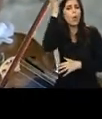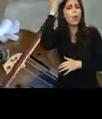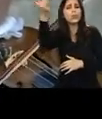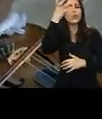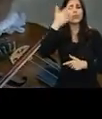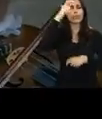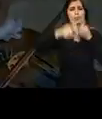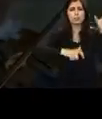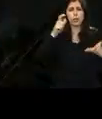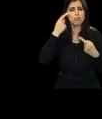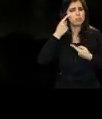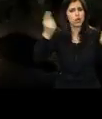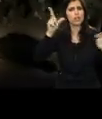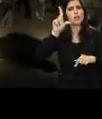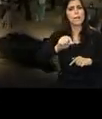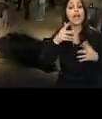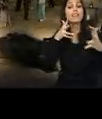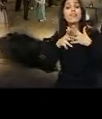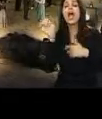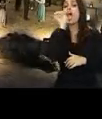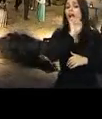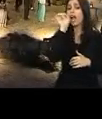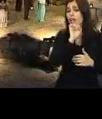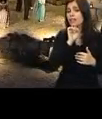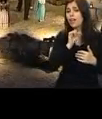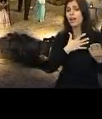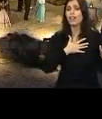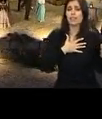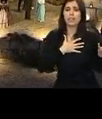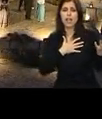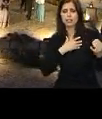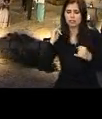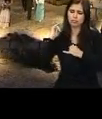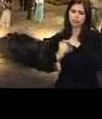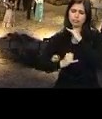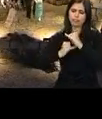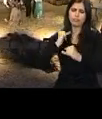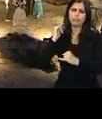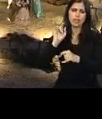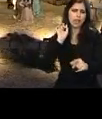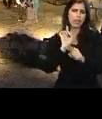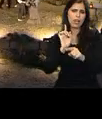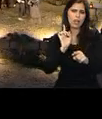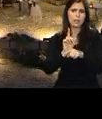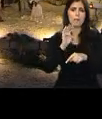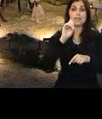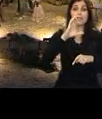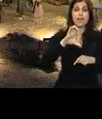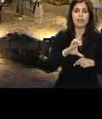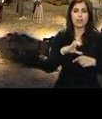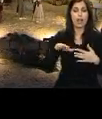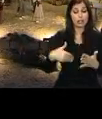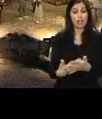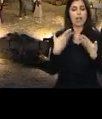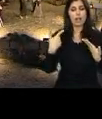Popular culture shows itself also in song and dance, traditions that have kept alive through the centuries and that bring to our day the singular